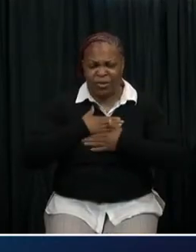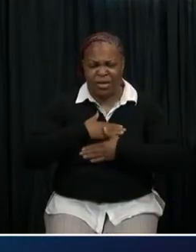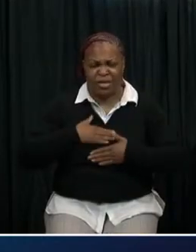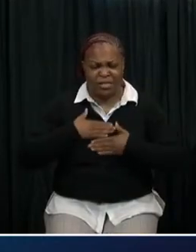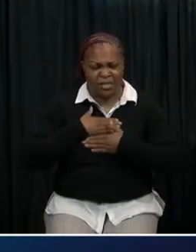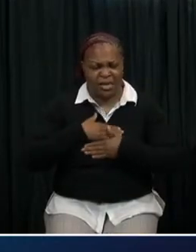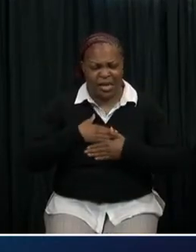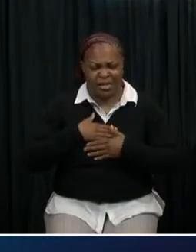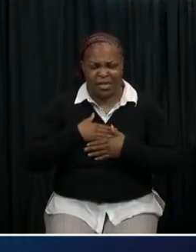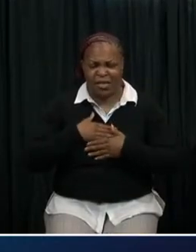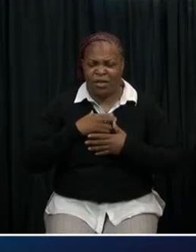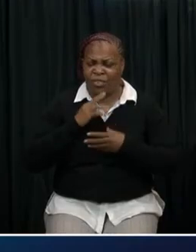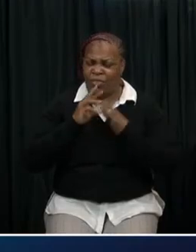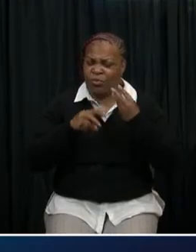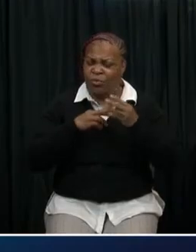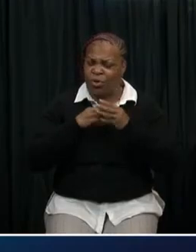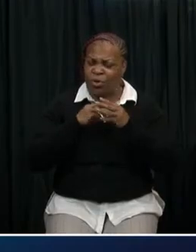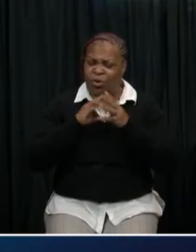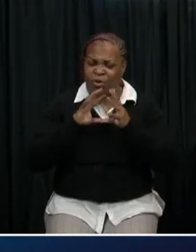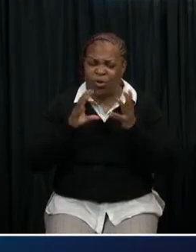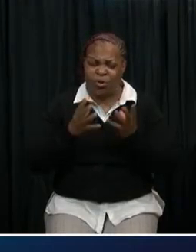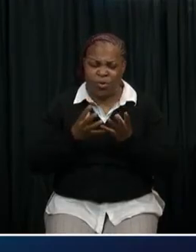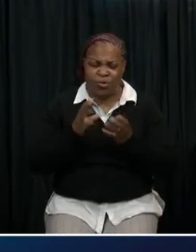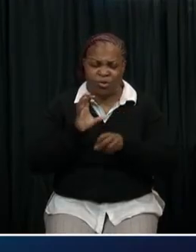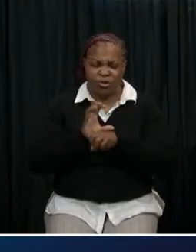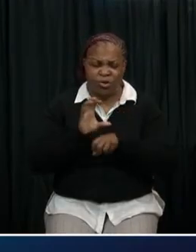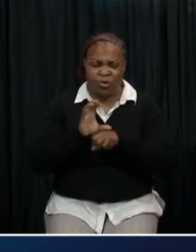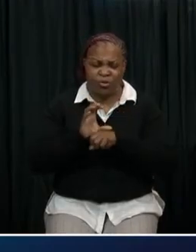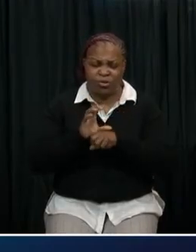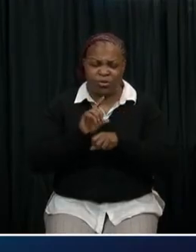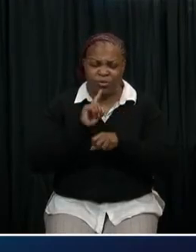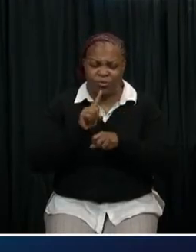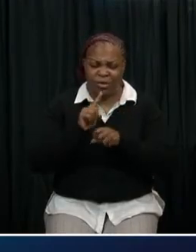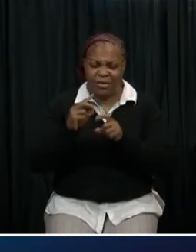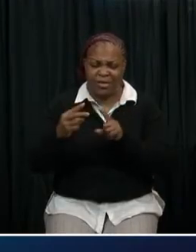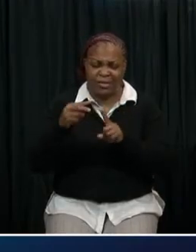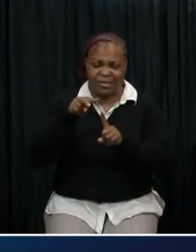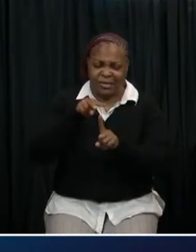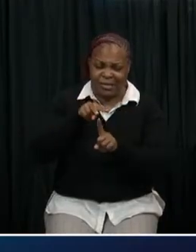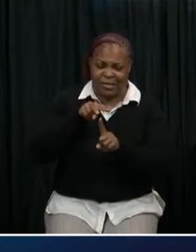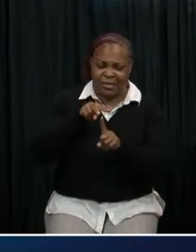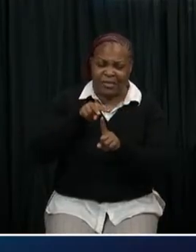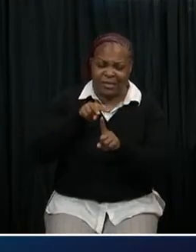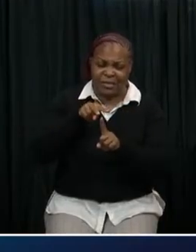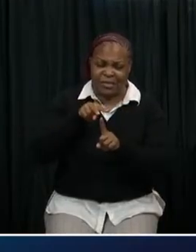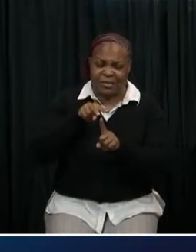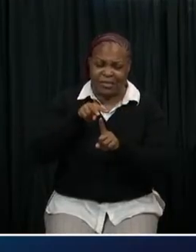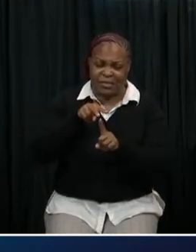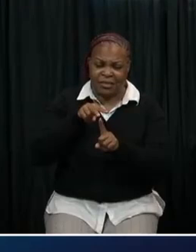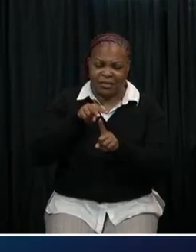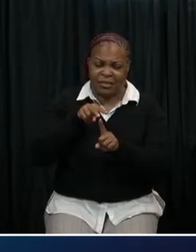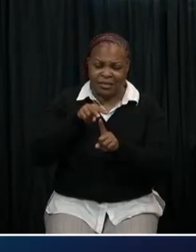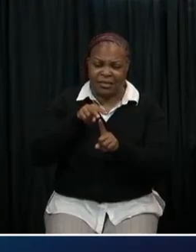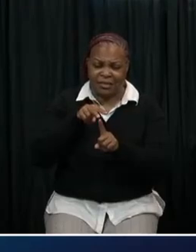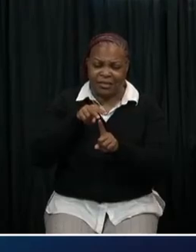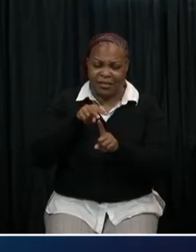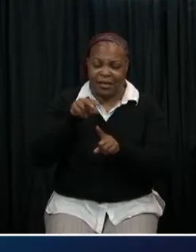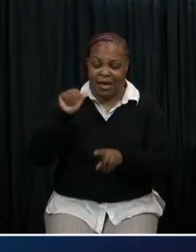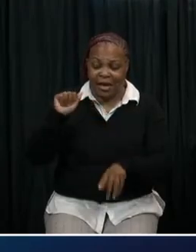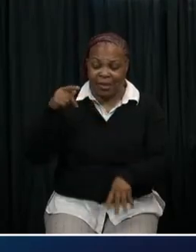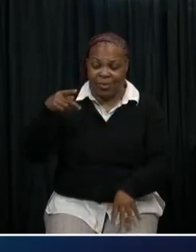for the World Church to look at this perspective of the Adventist